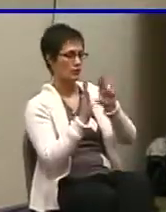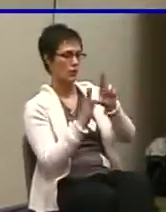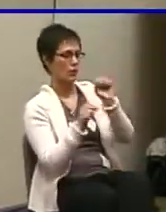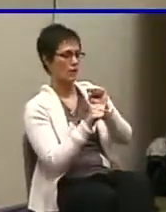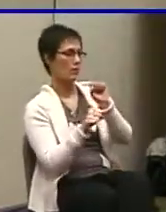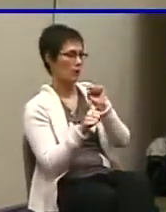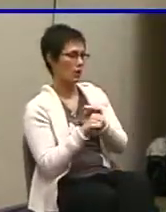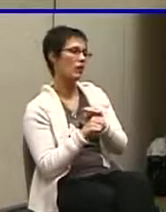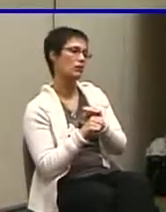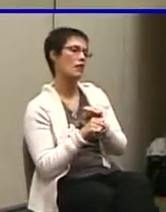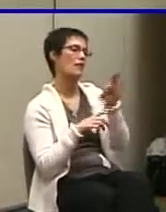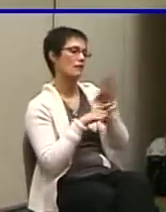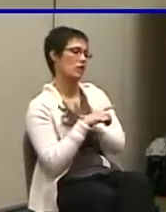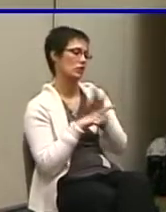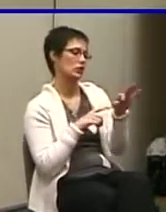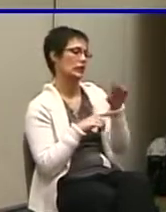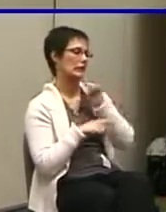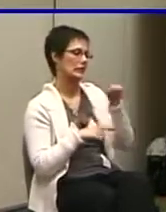appears to be escape.